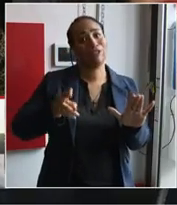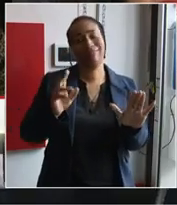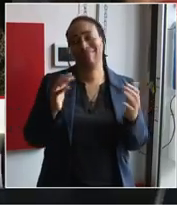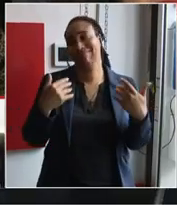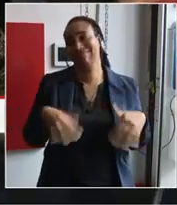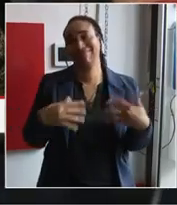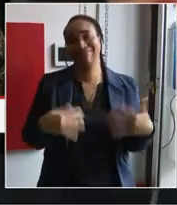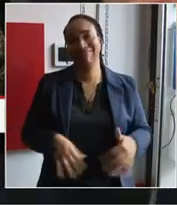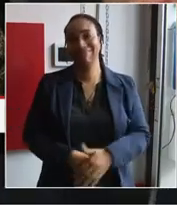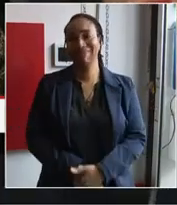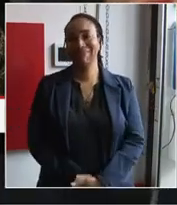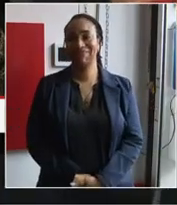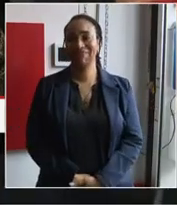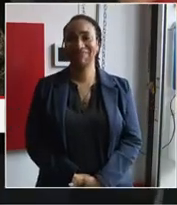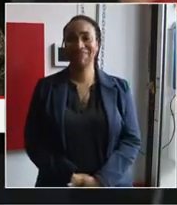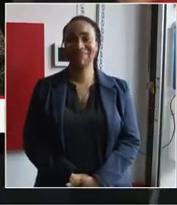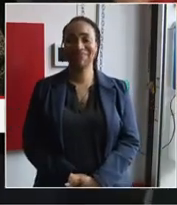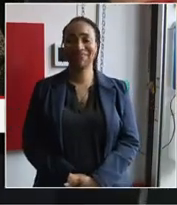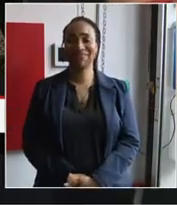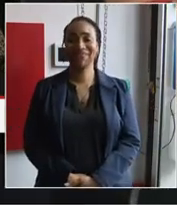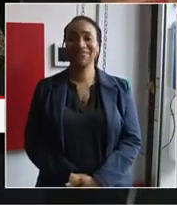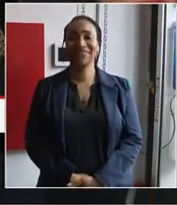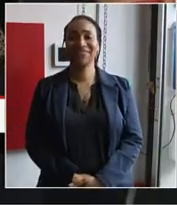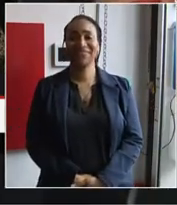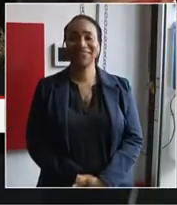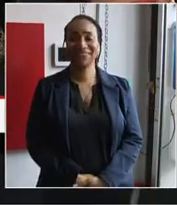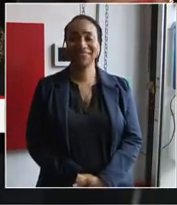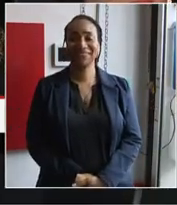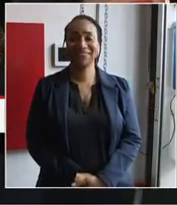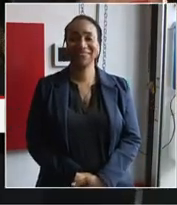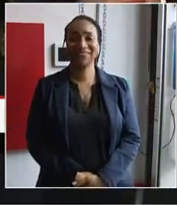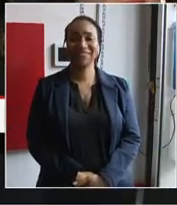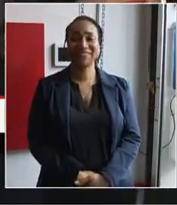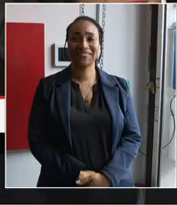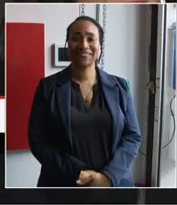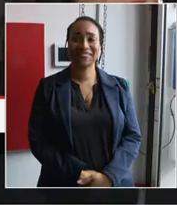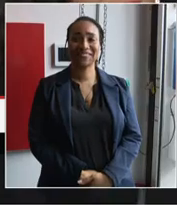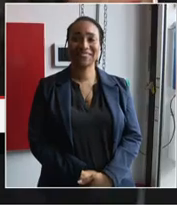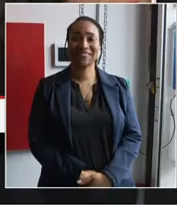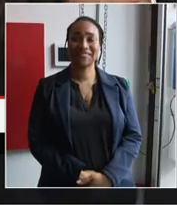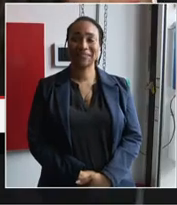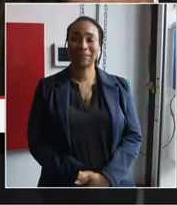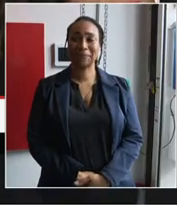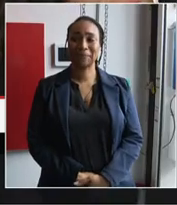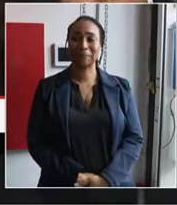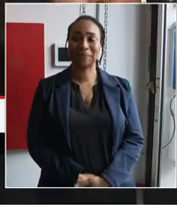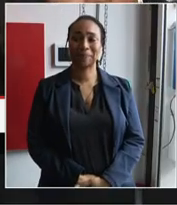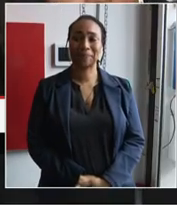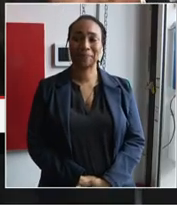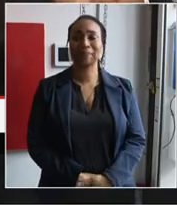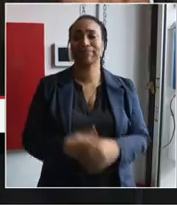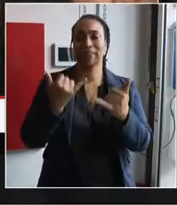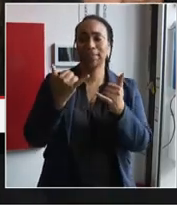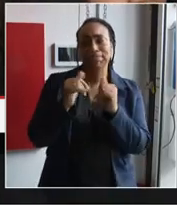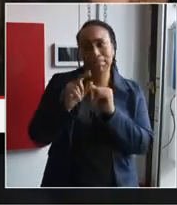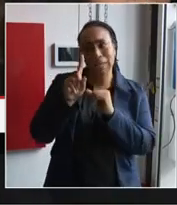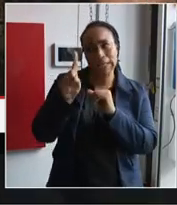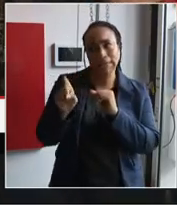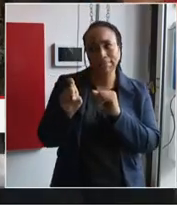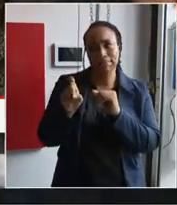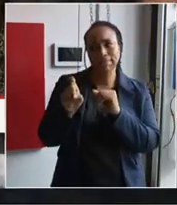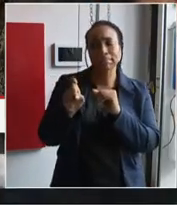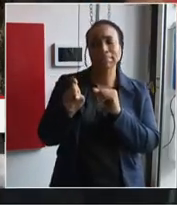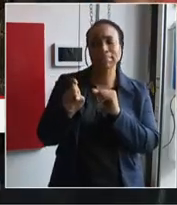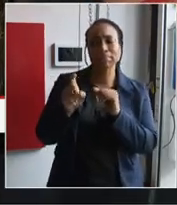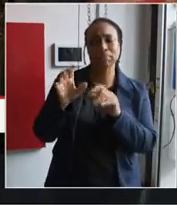Okay. Mayor Bowser, thanks for having us here today. This is really exciting. What do you think some of the, oldest founders